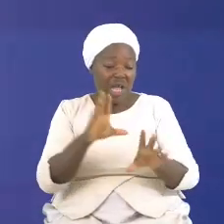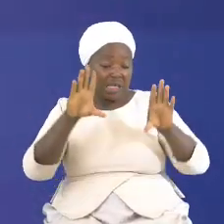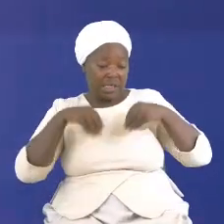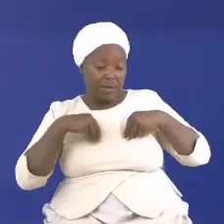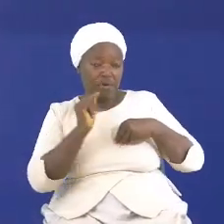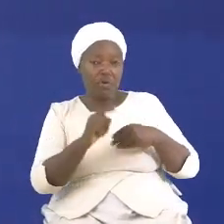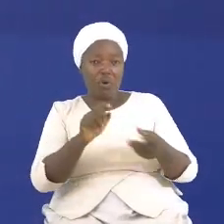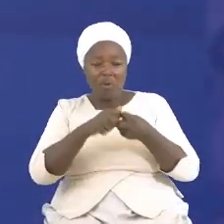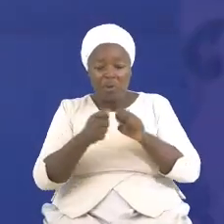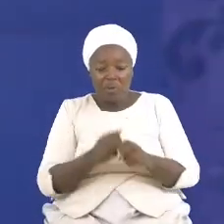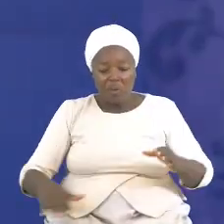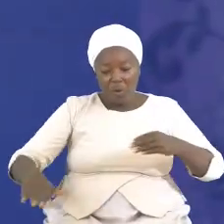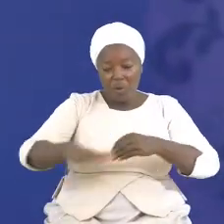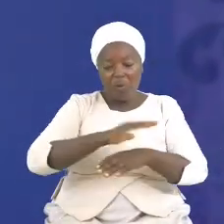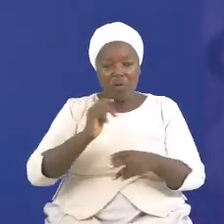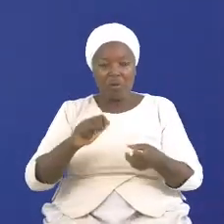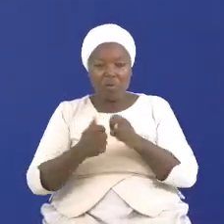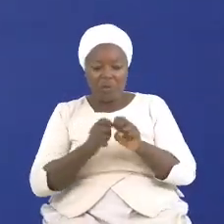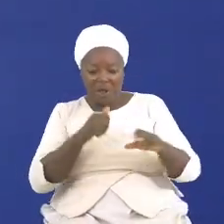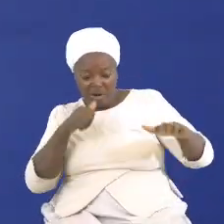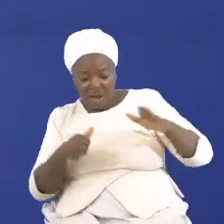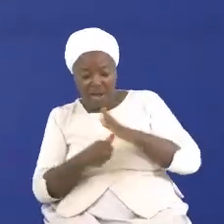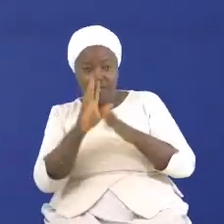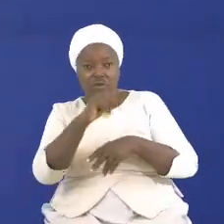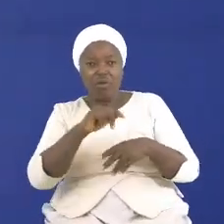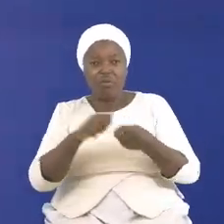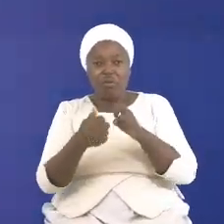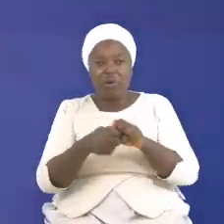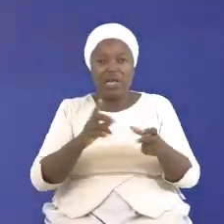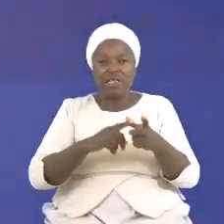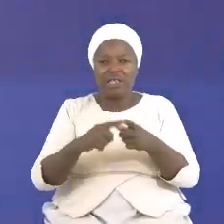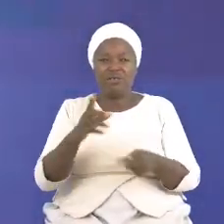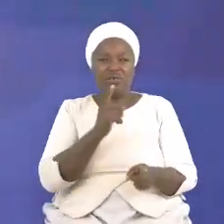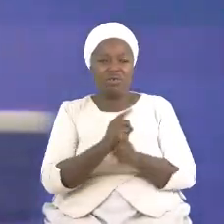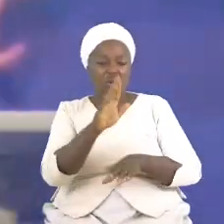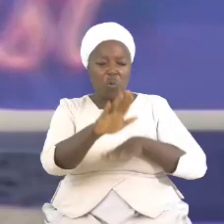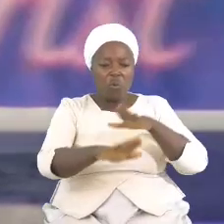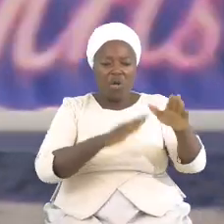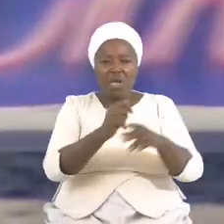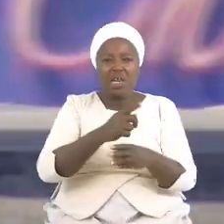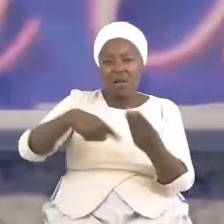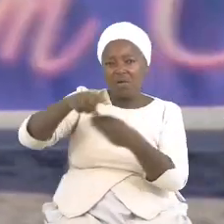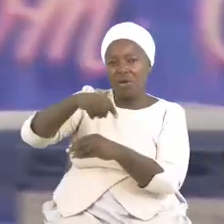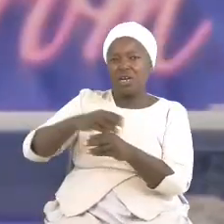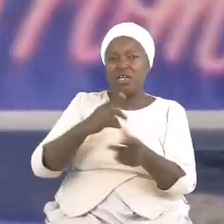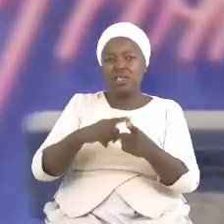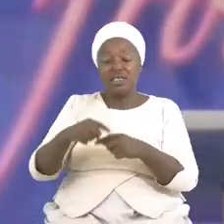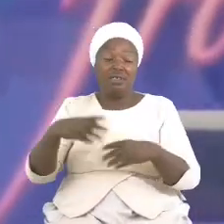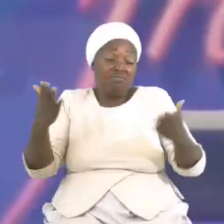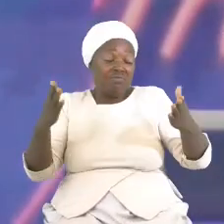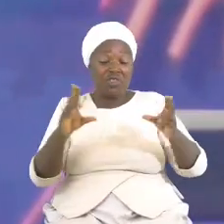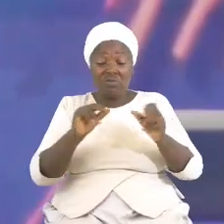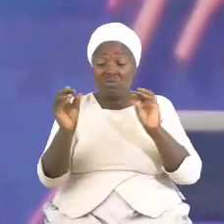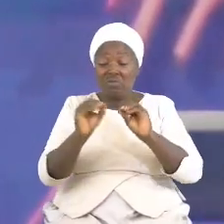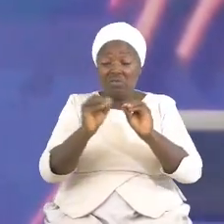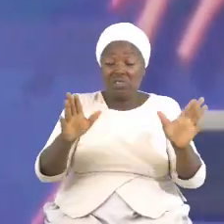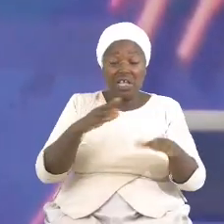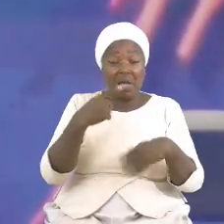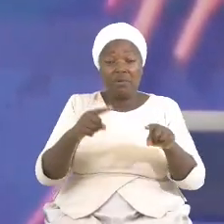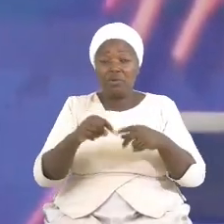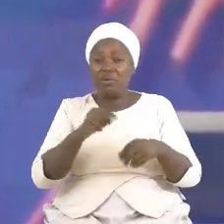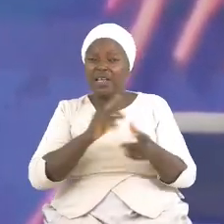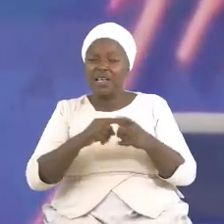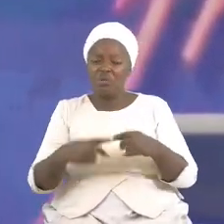your problem, hide your problem, and you are walking about as if there is nothing, and you are covering